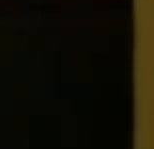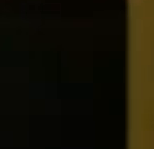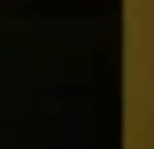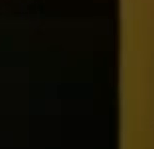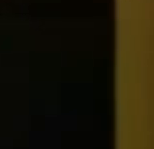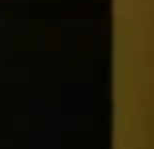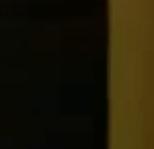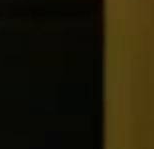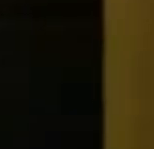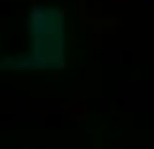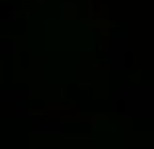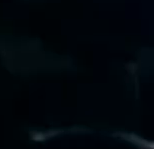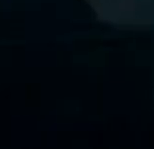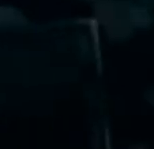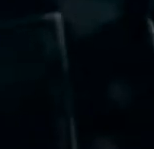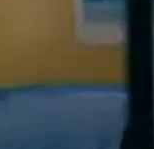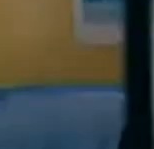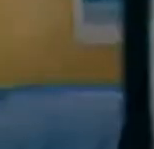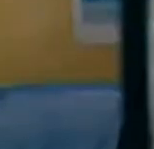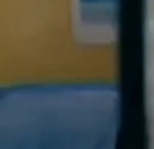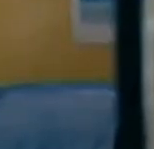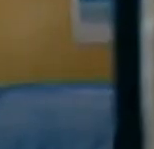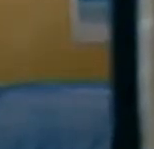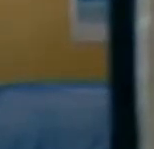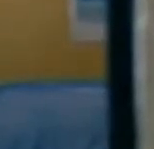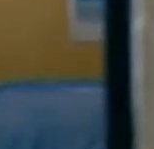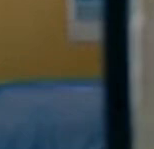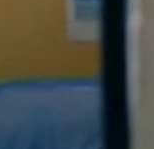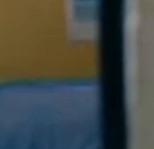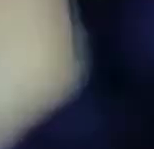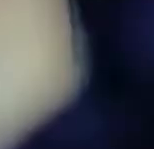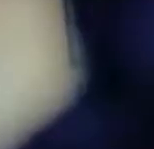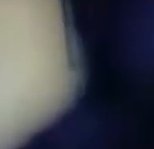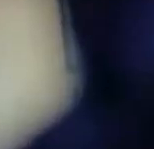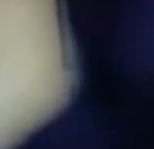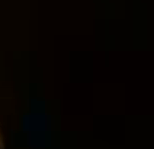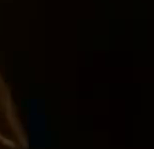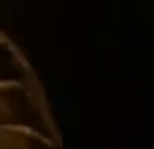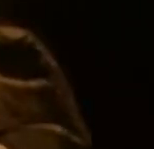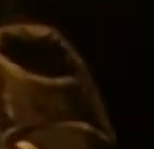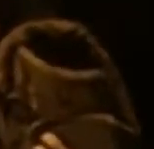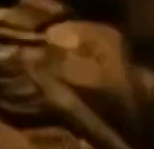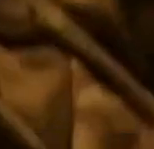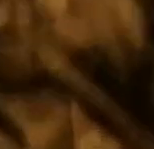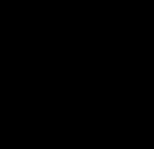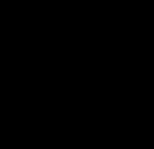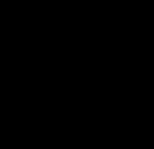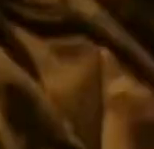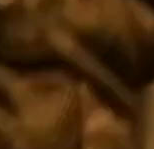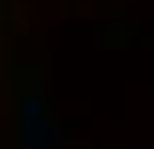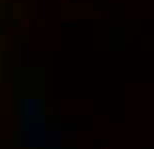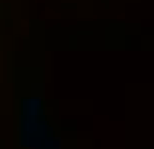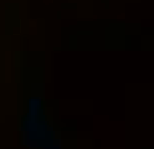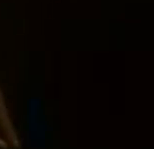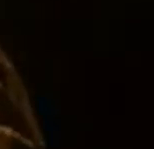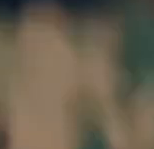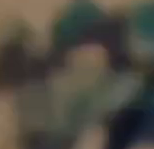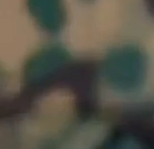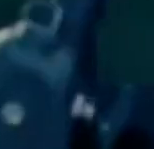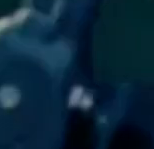Katana, a.k.a. Panther. PC Kibet, a.k.a. University. 1, 2, 3. One, two,